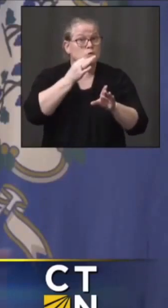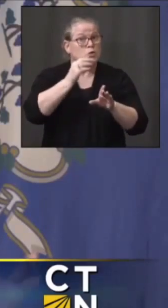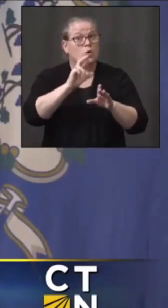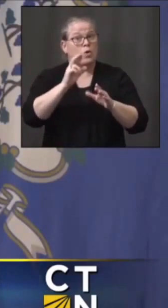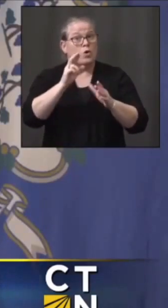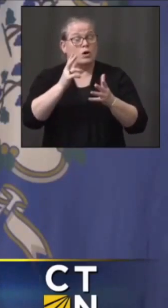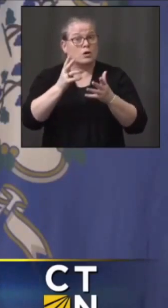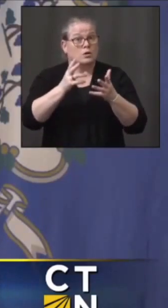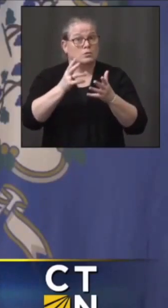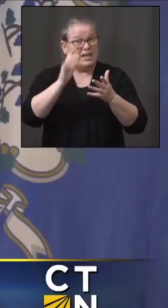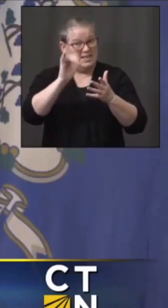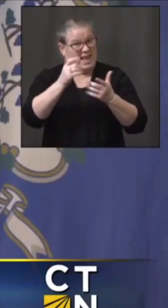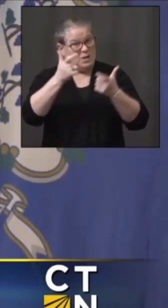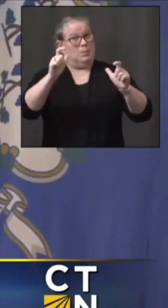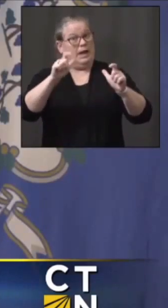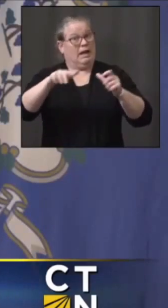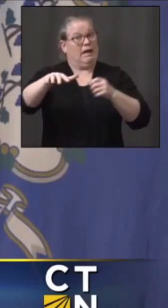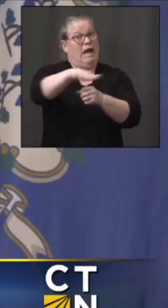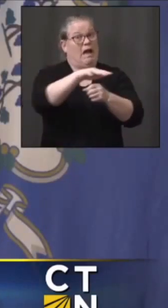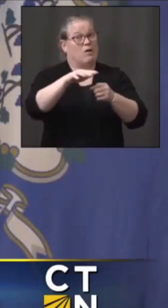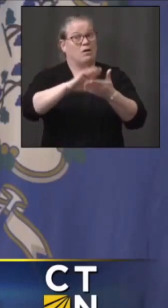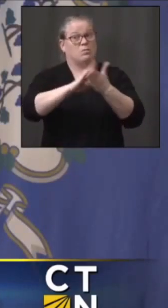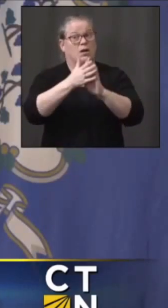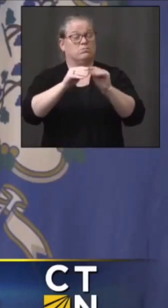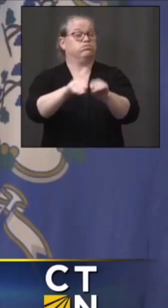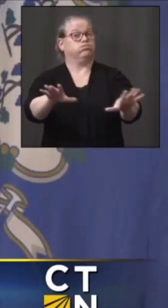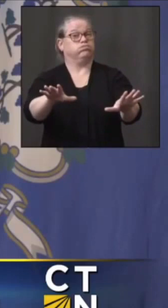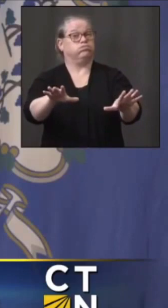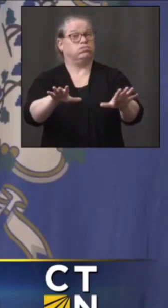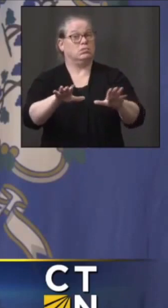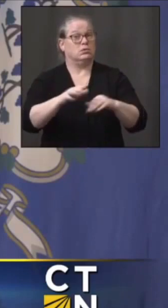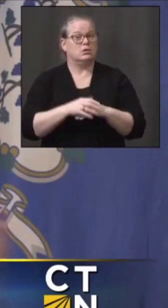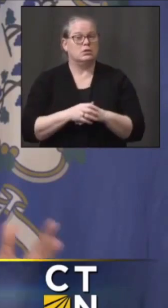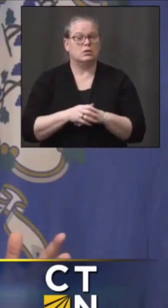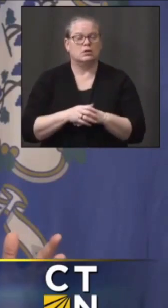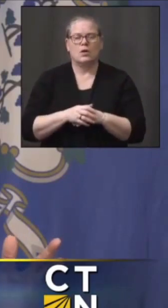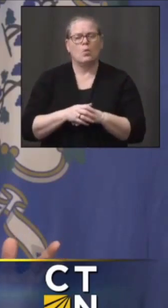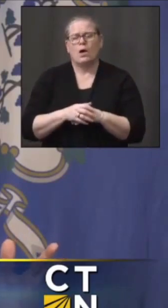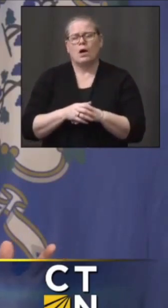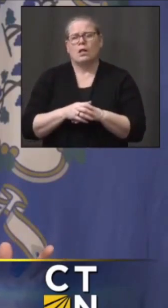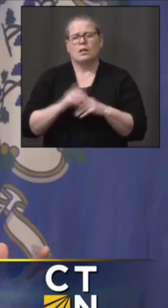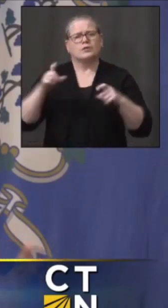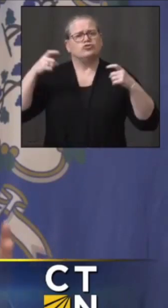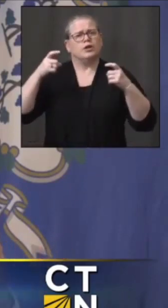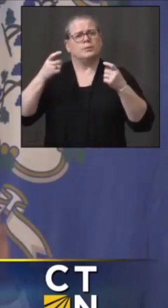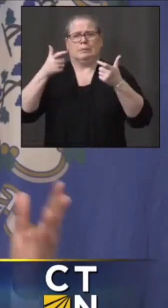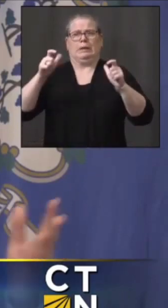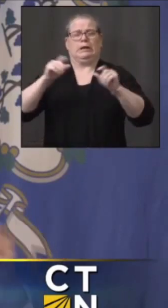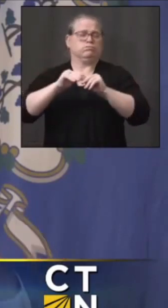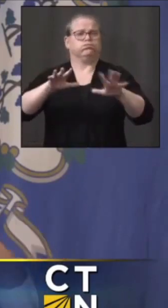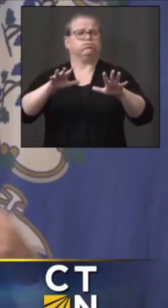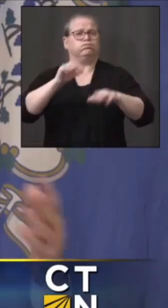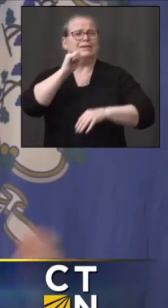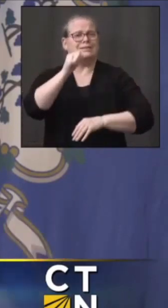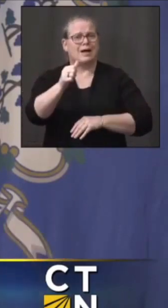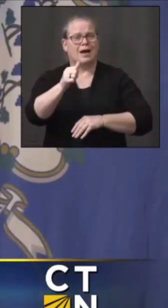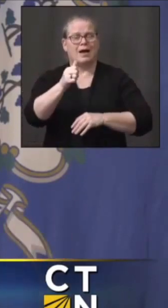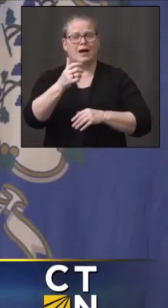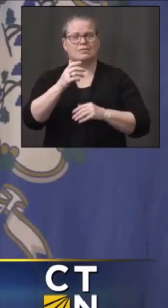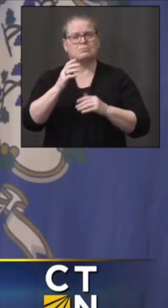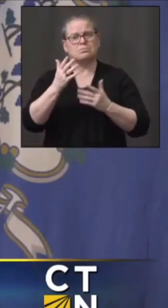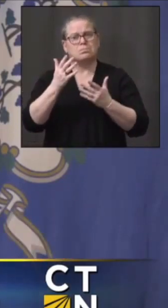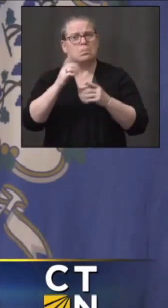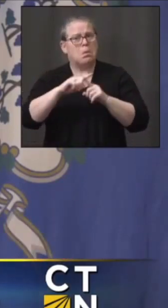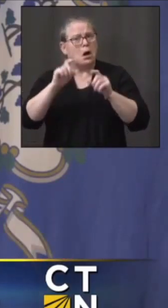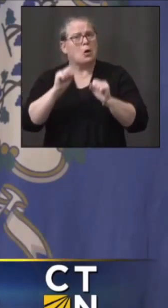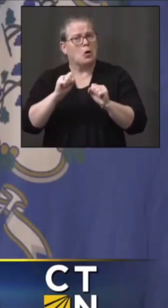They're not a major source of spread, but everything's a small source of spread. And when you have a 7% positivity rate in more